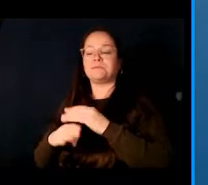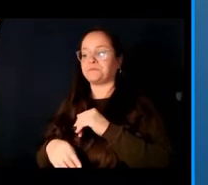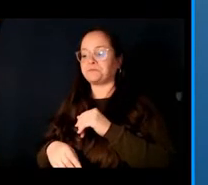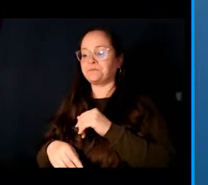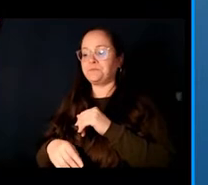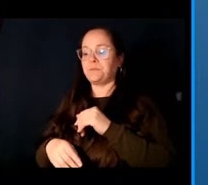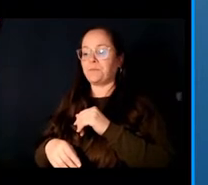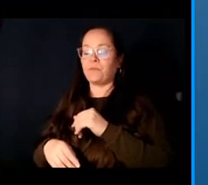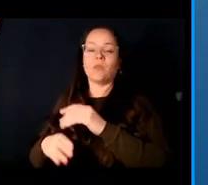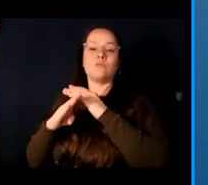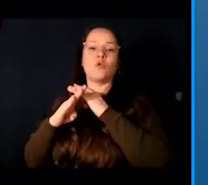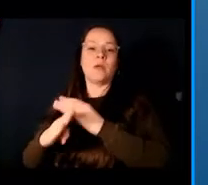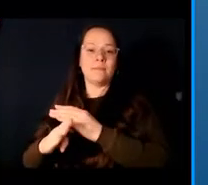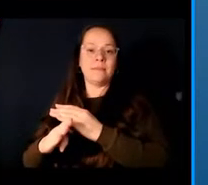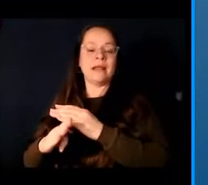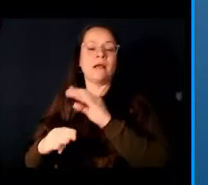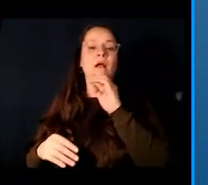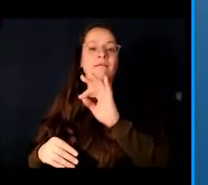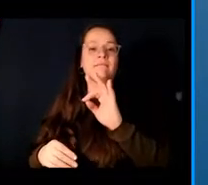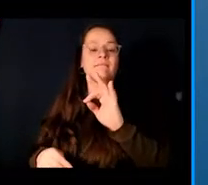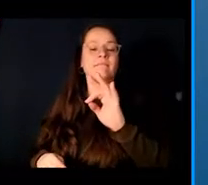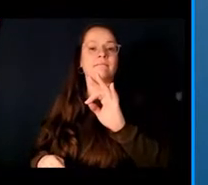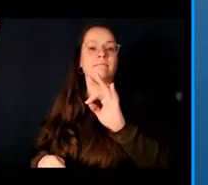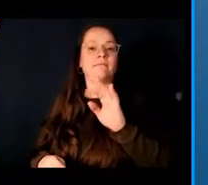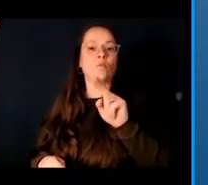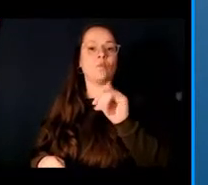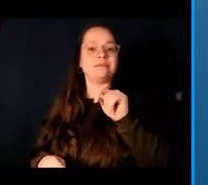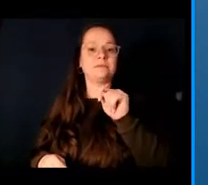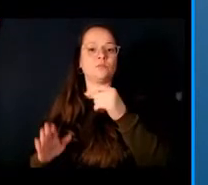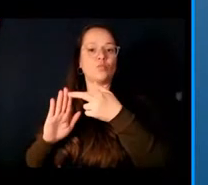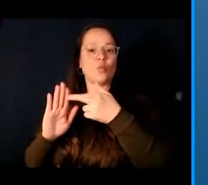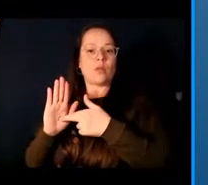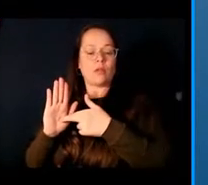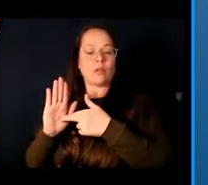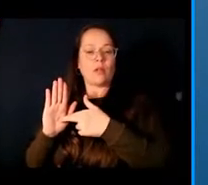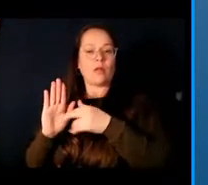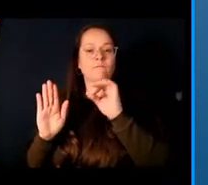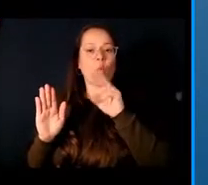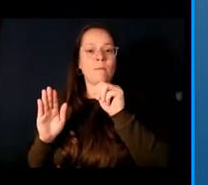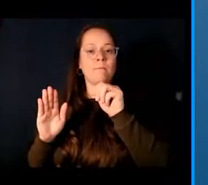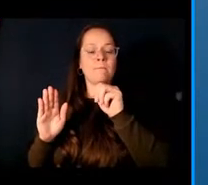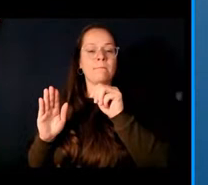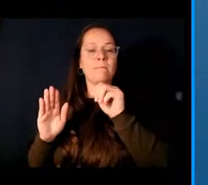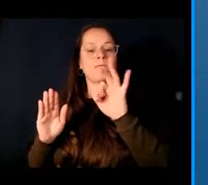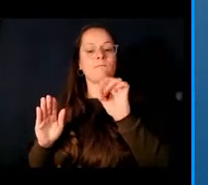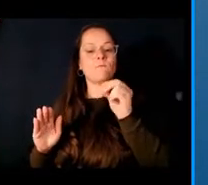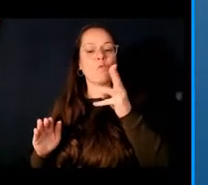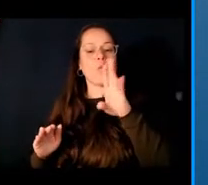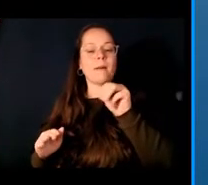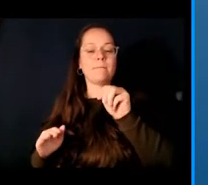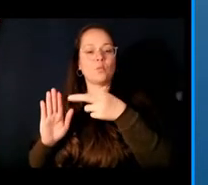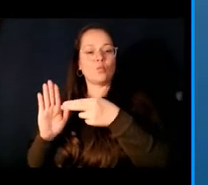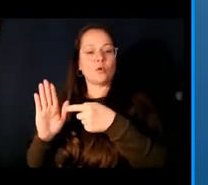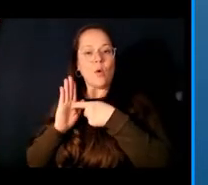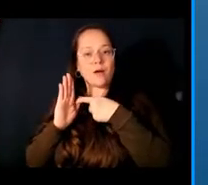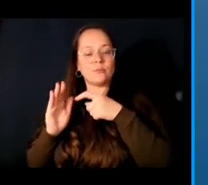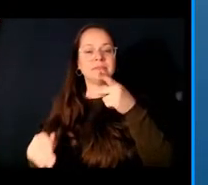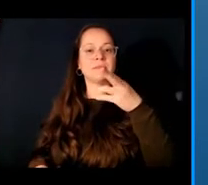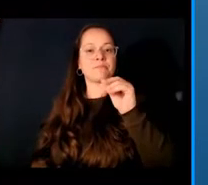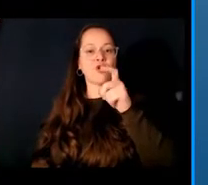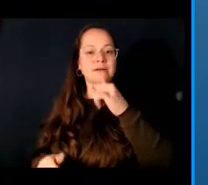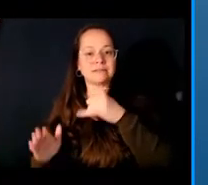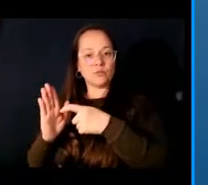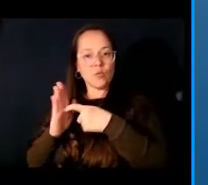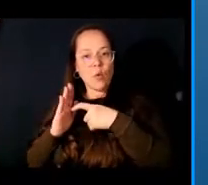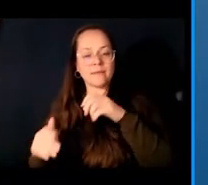prohibiting of the unit rule Quorum requirements proxy requirements slate restrictions